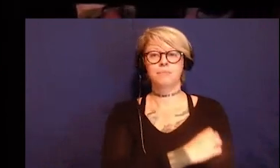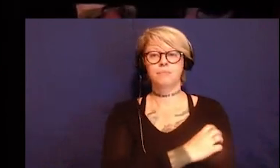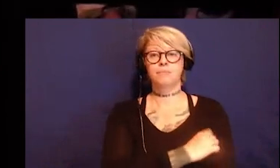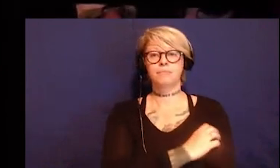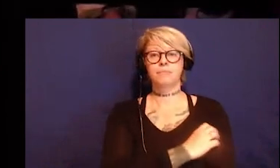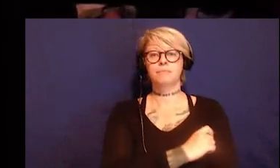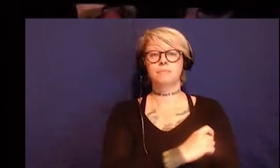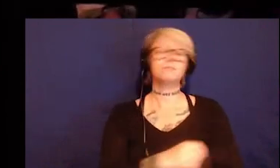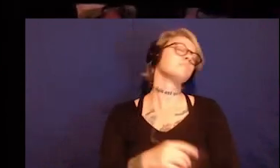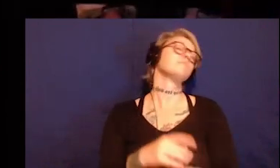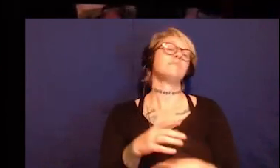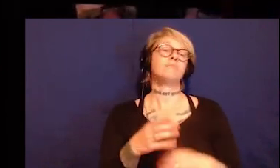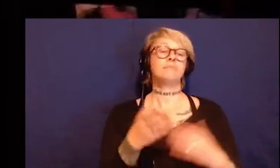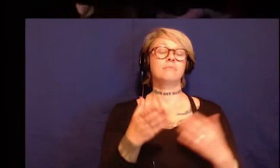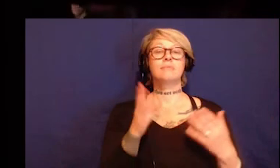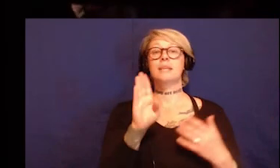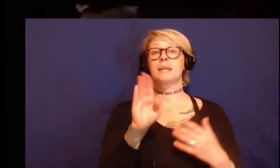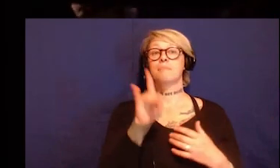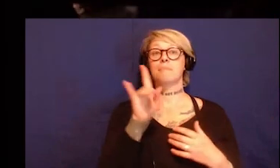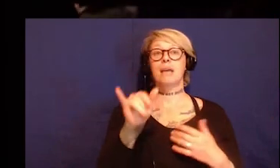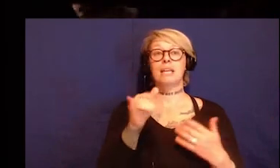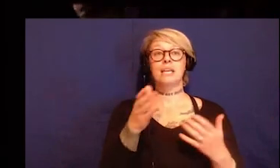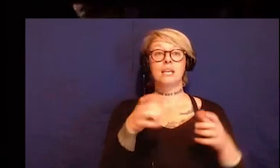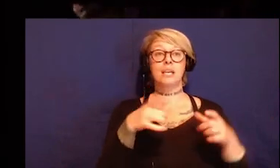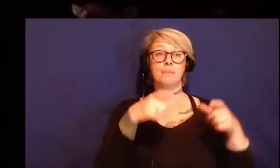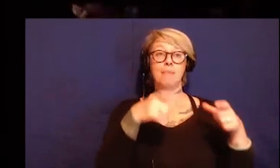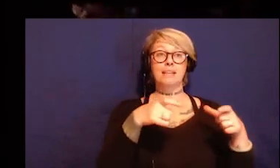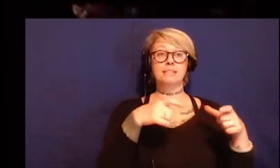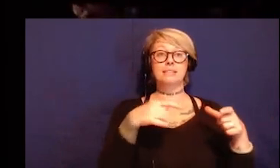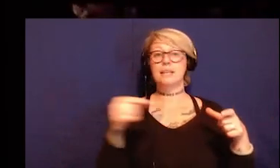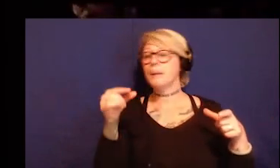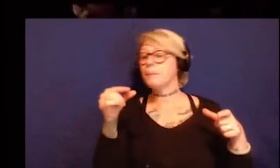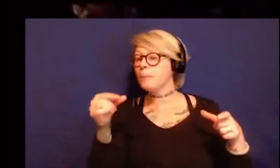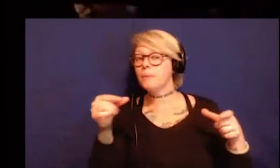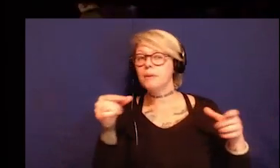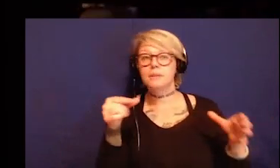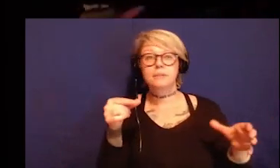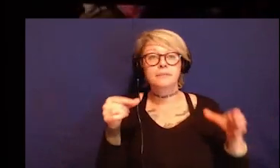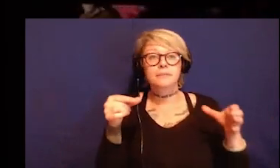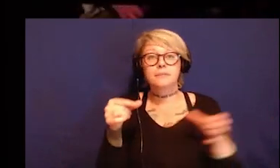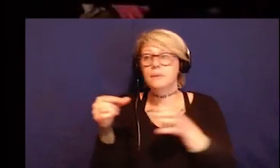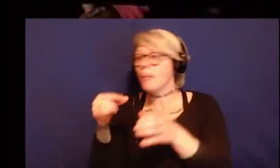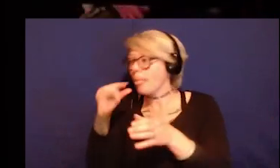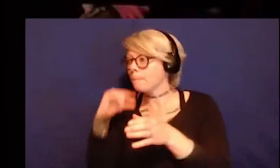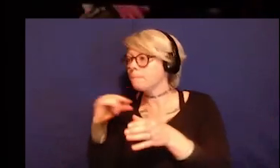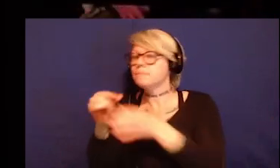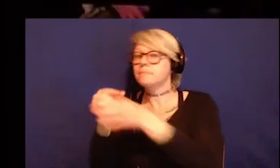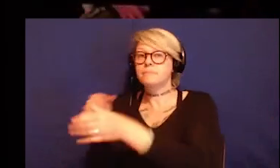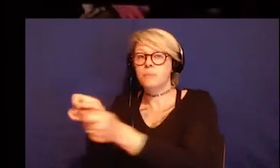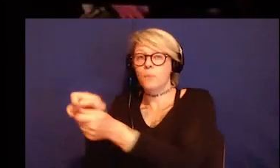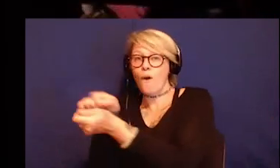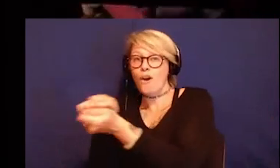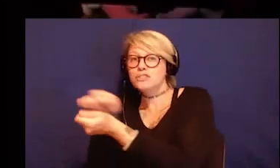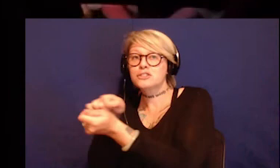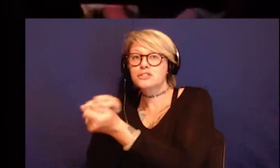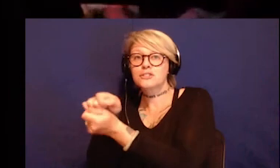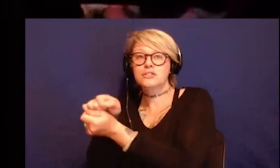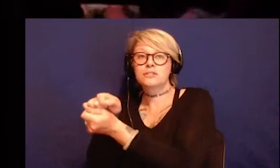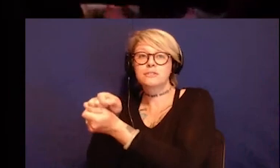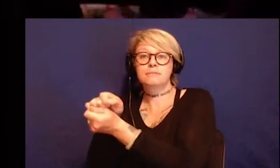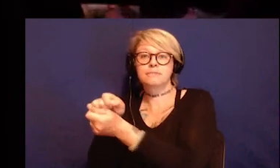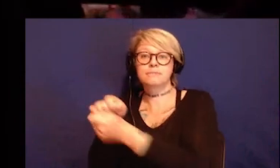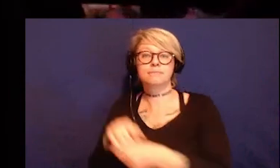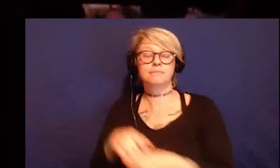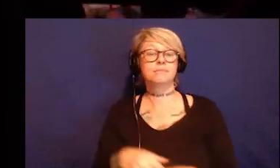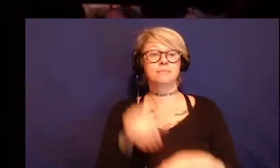carries both dinner plates to the sink. She licks up the rest of the food on Charlie's plate quickly and then washes it carefully.